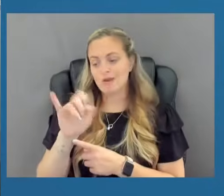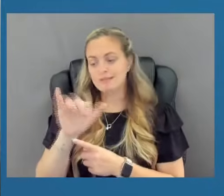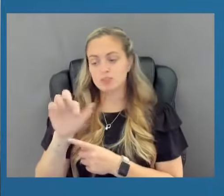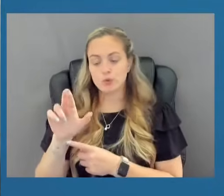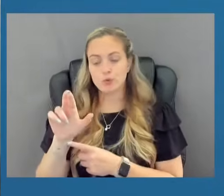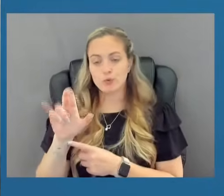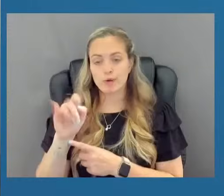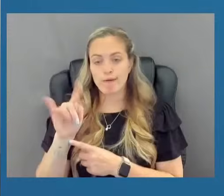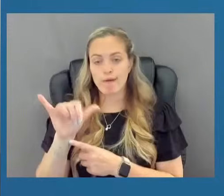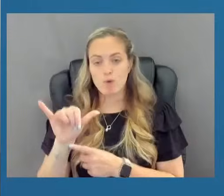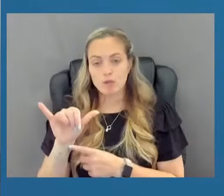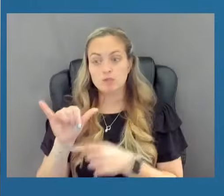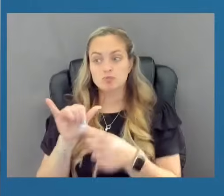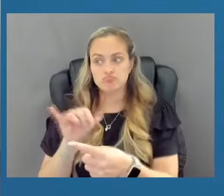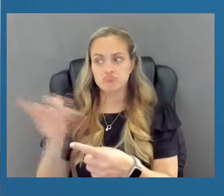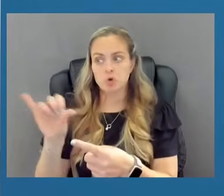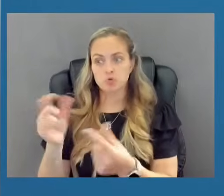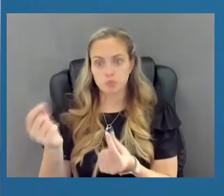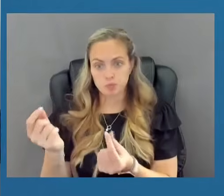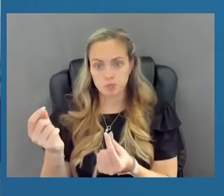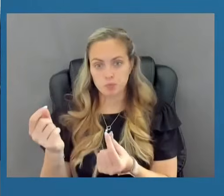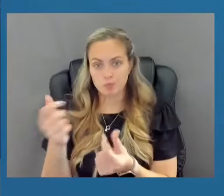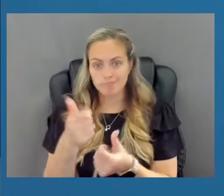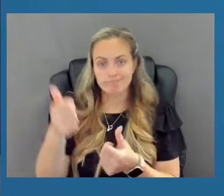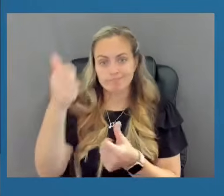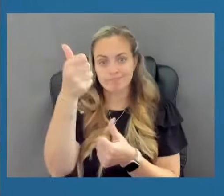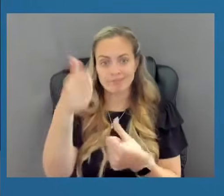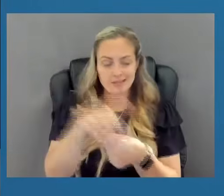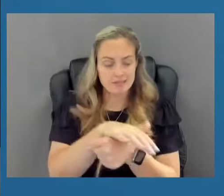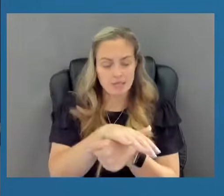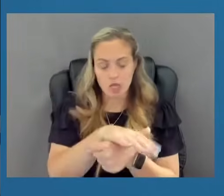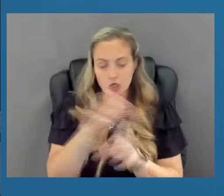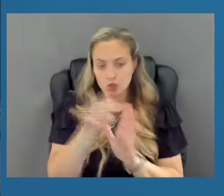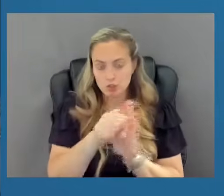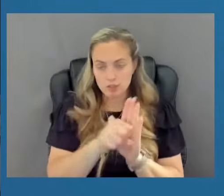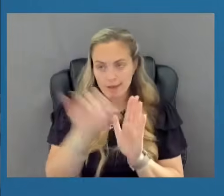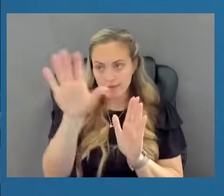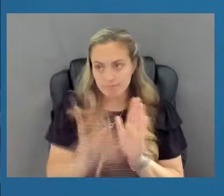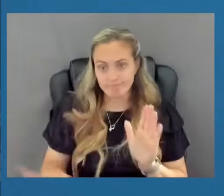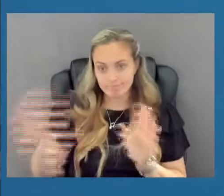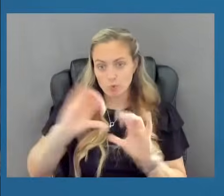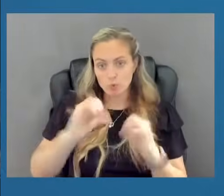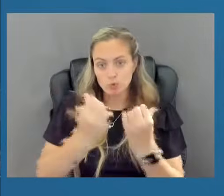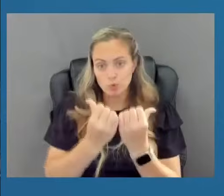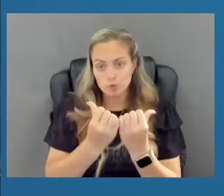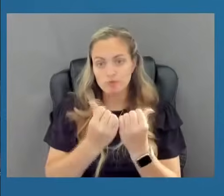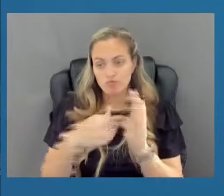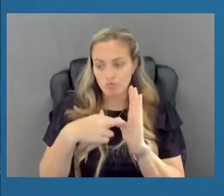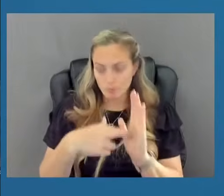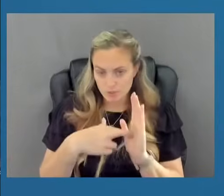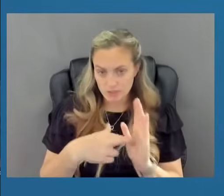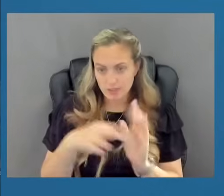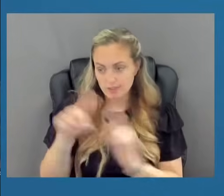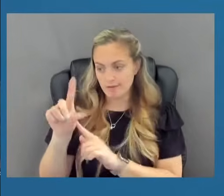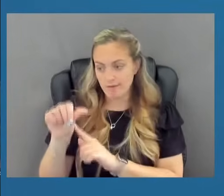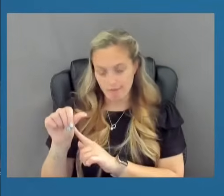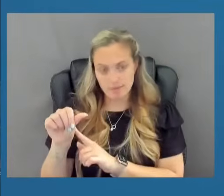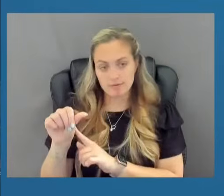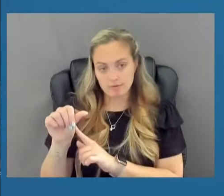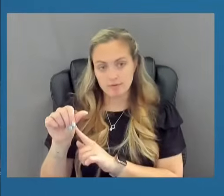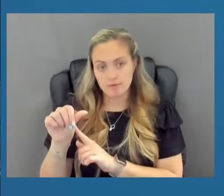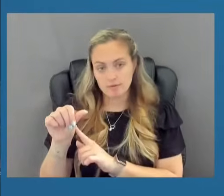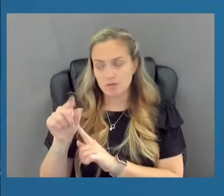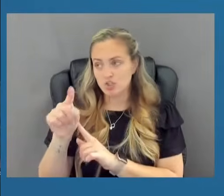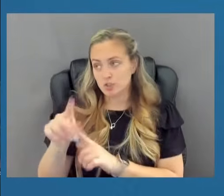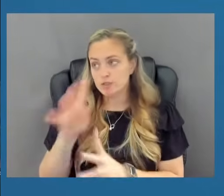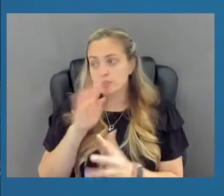Donnelly. She is also the head of the entire statewide association representing district attorneys, so she speaks